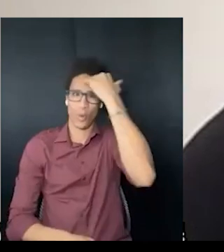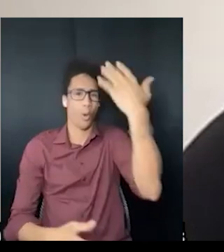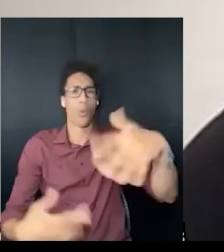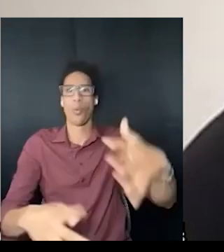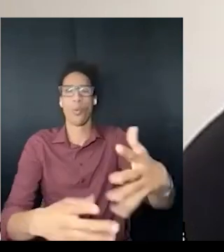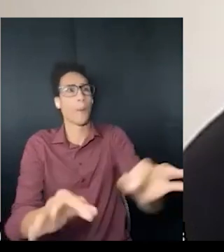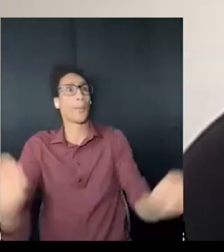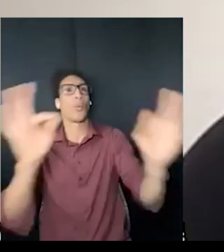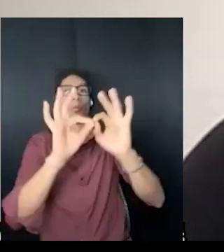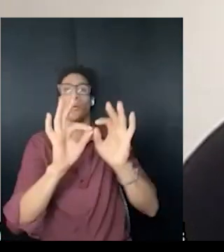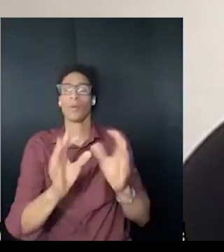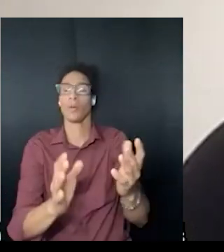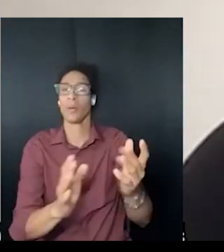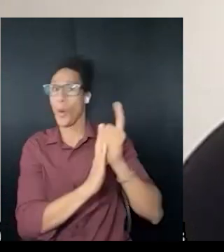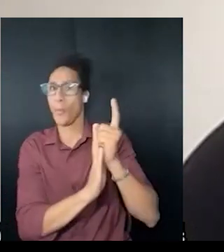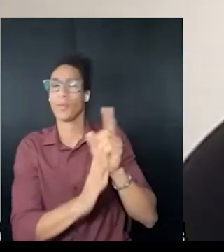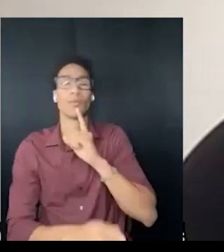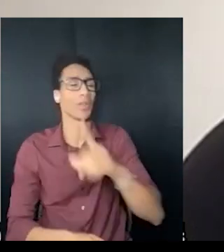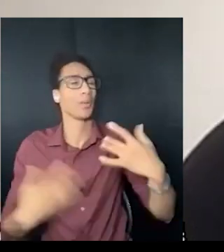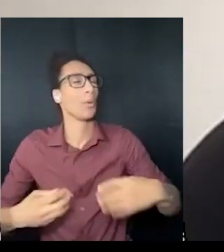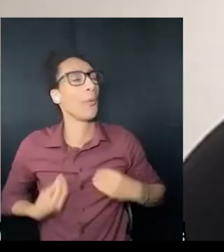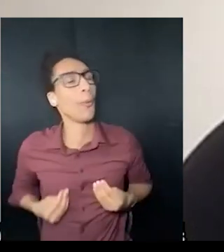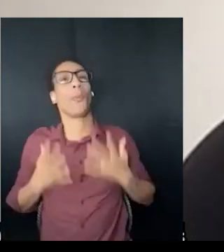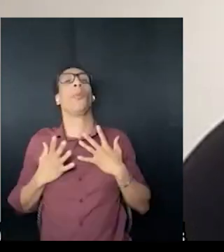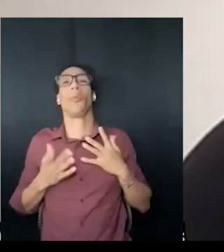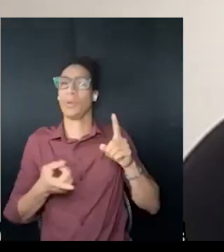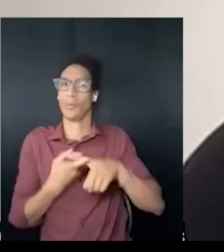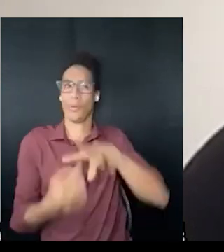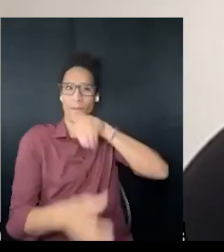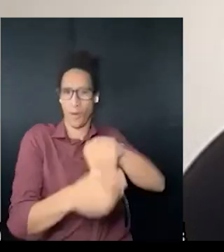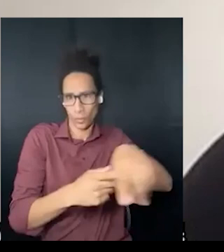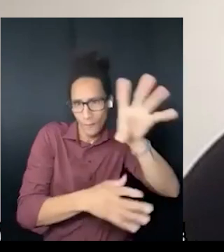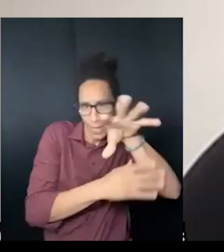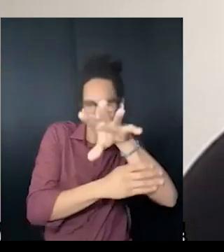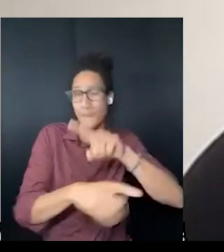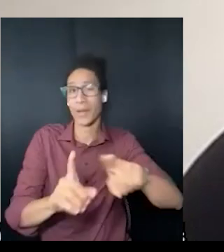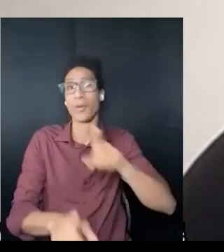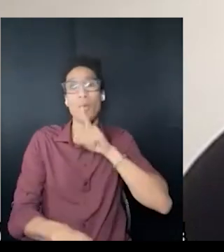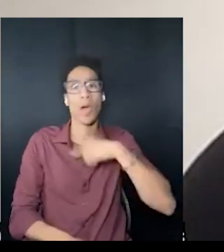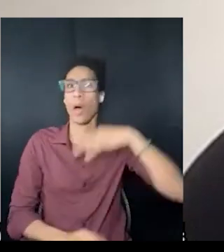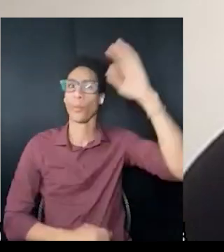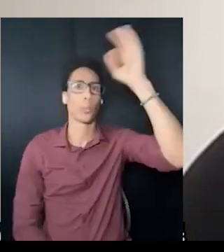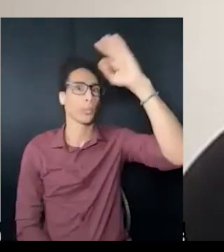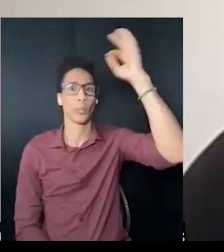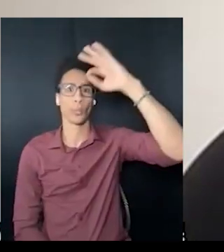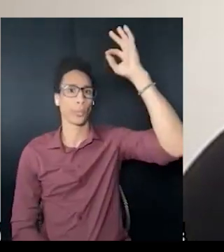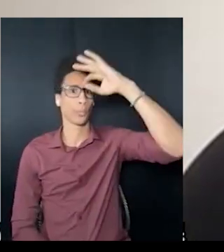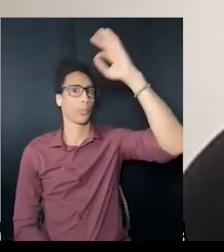just exhilarating to get to do that. But I didn't really know just how much I would,